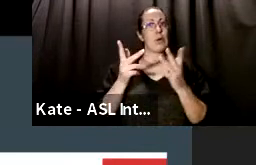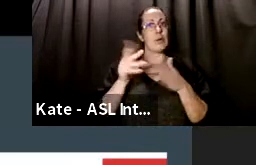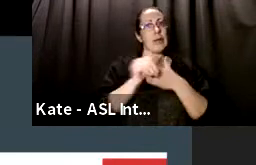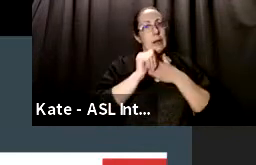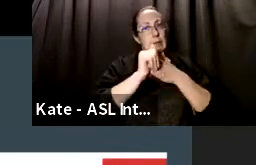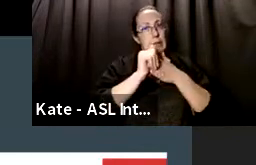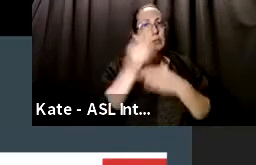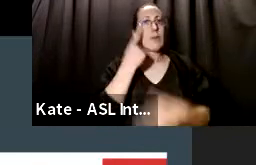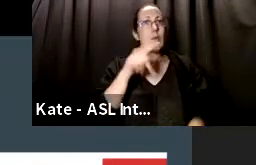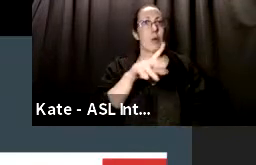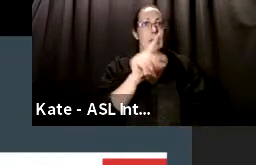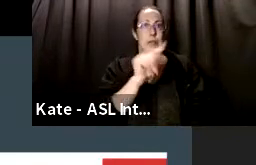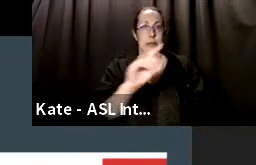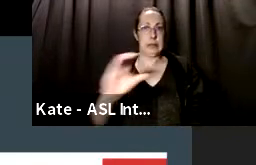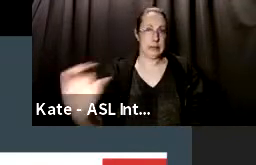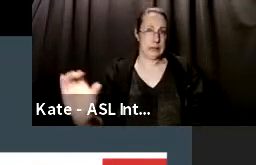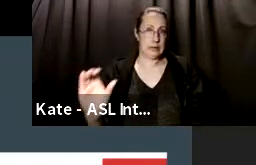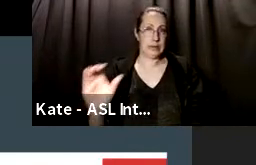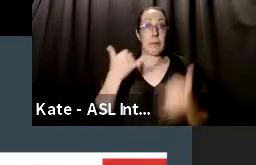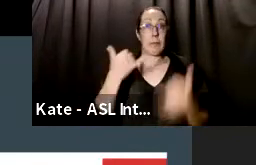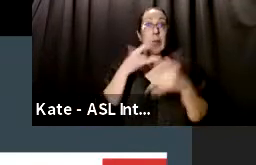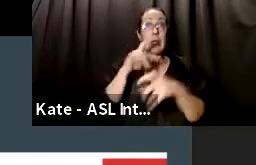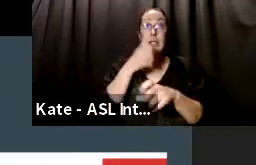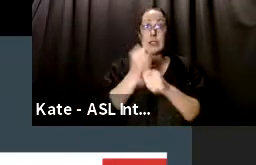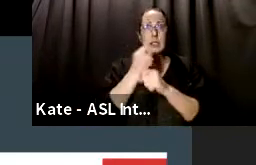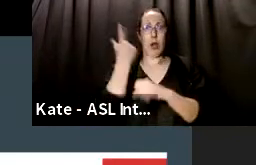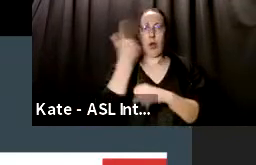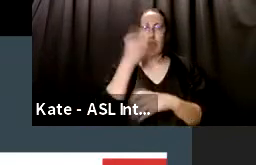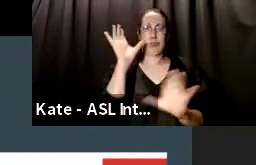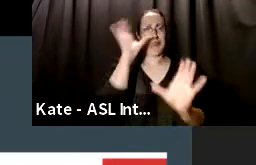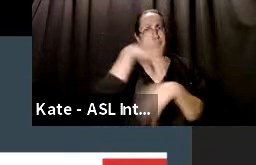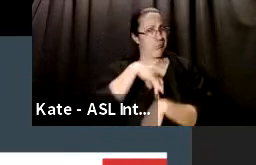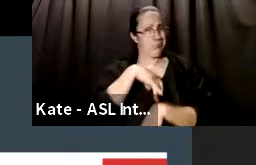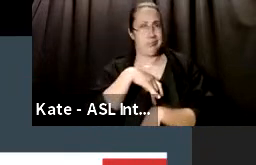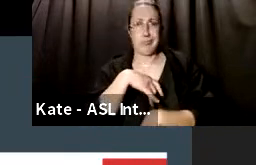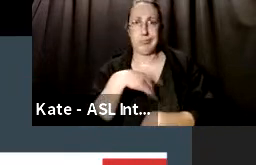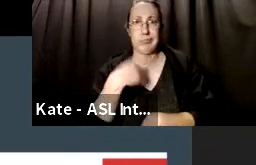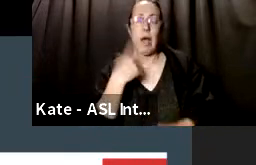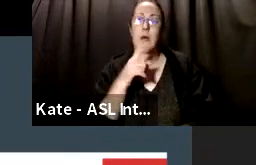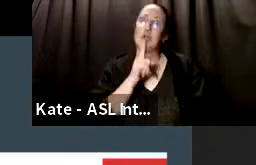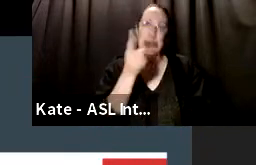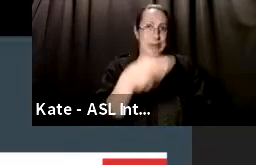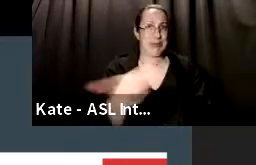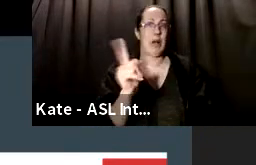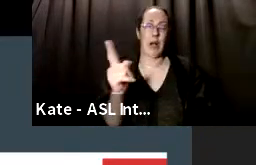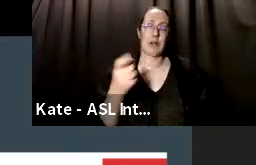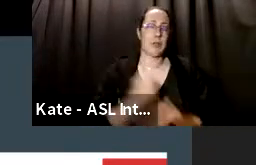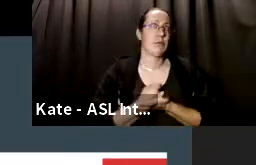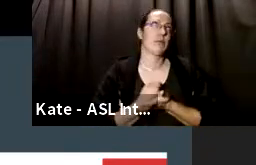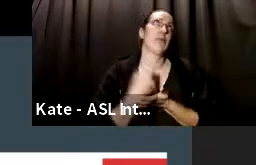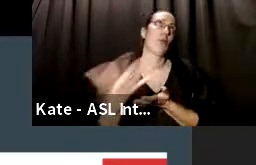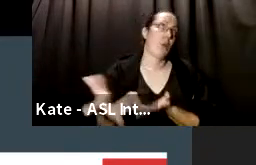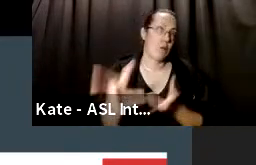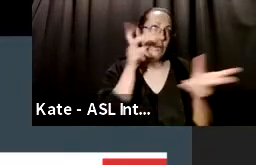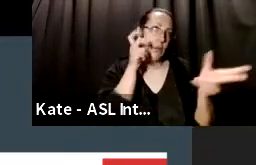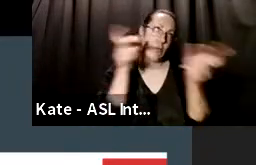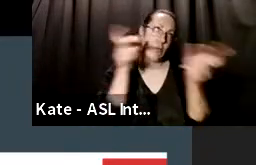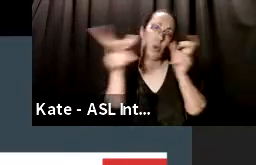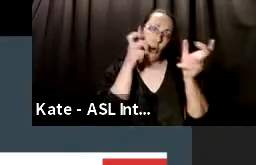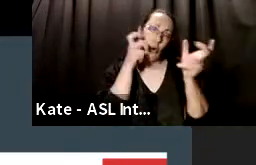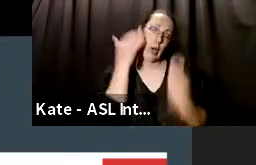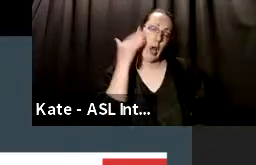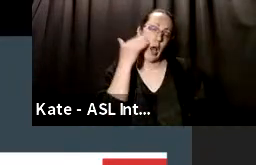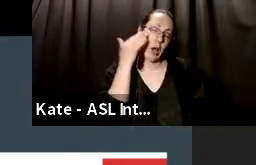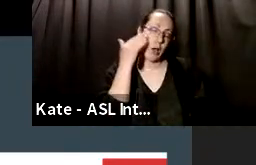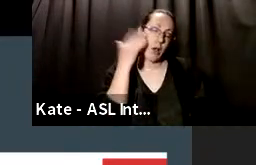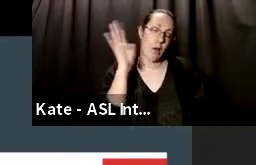TCC. So this year has looked super funky, as I'm sure all of you are a little tired of hearing maybe, that the pandemic